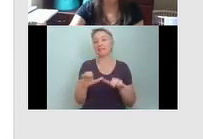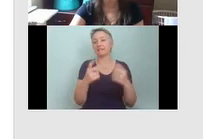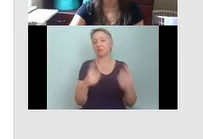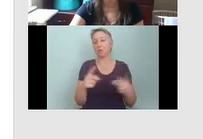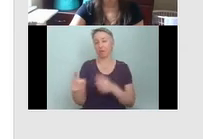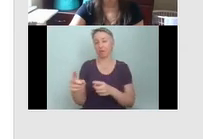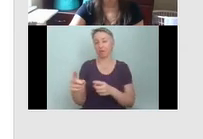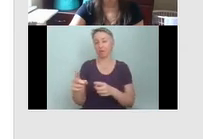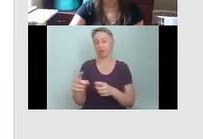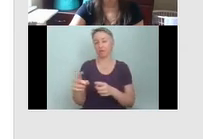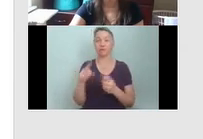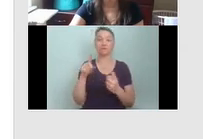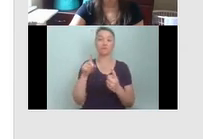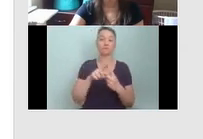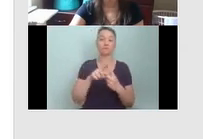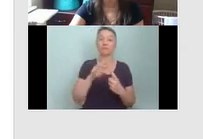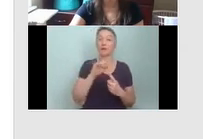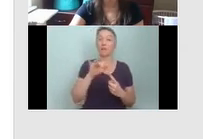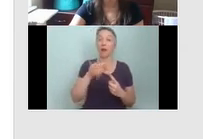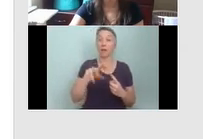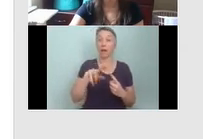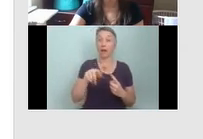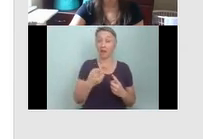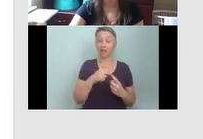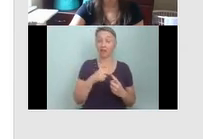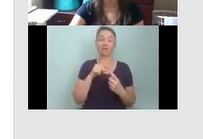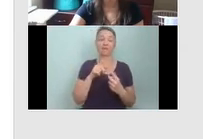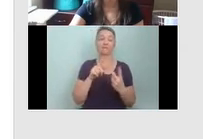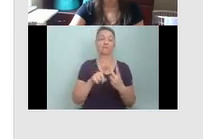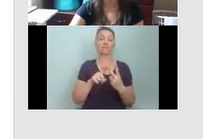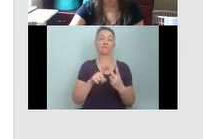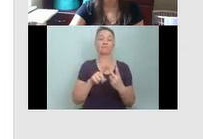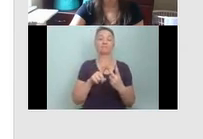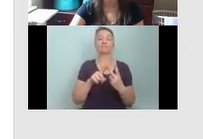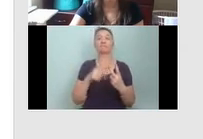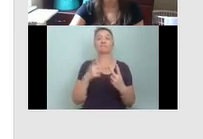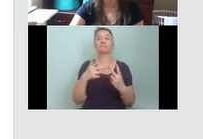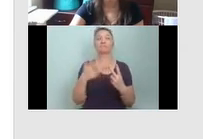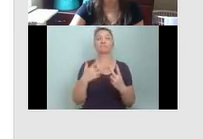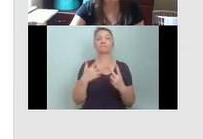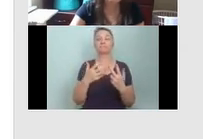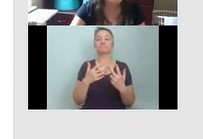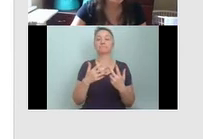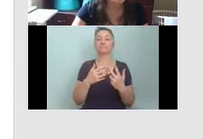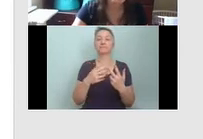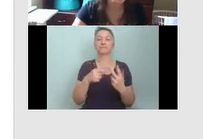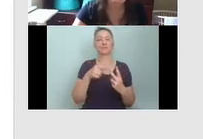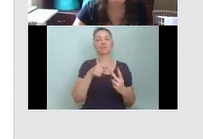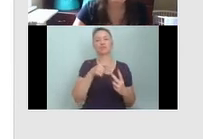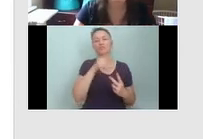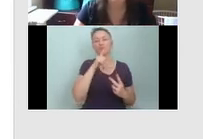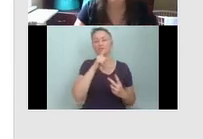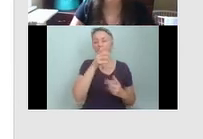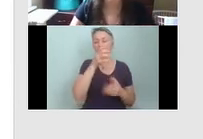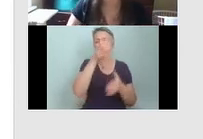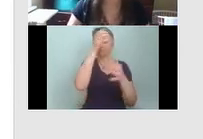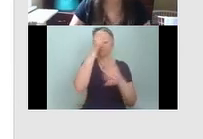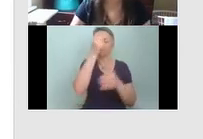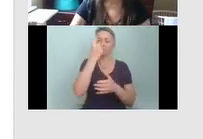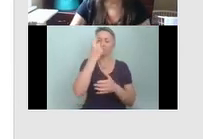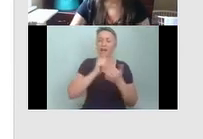with MyPath, her understanding of how to utilize different